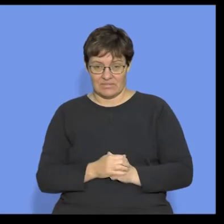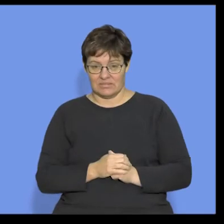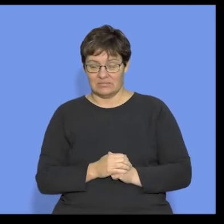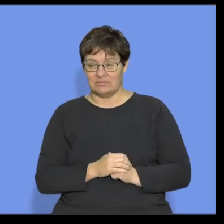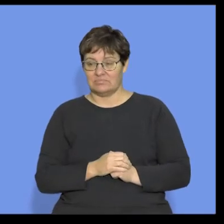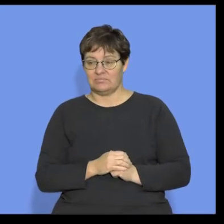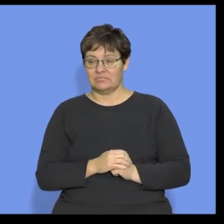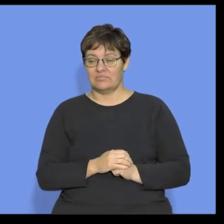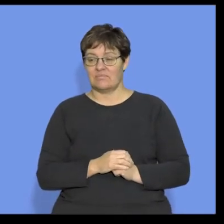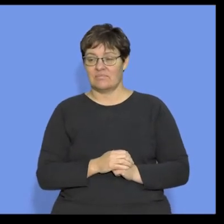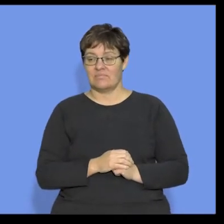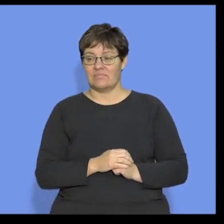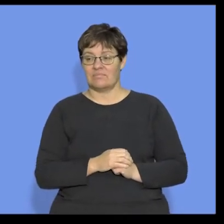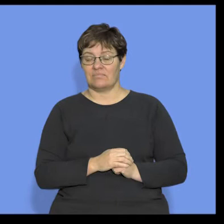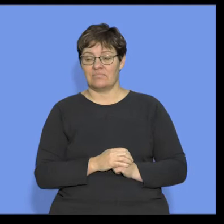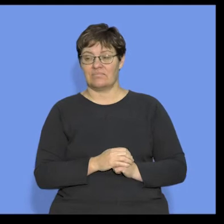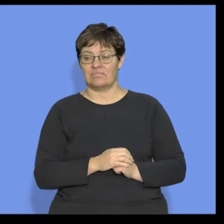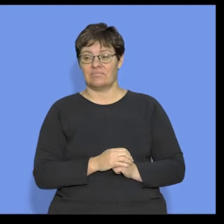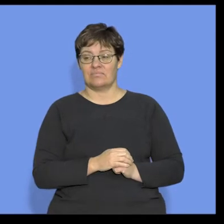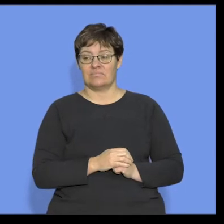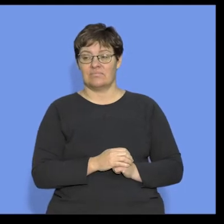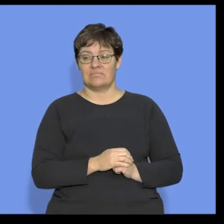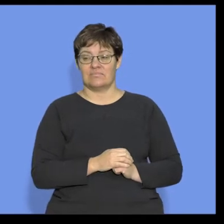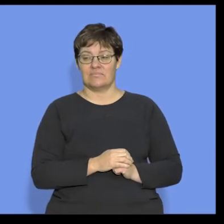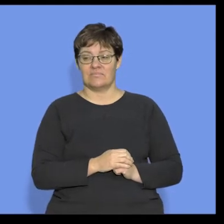let's see now. The chance of getting red will be,